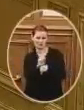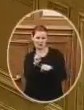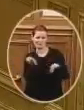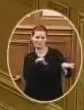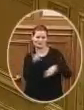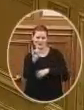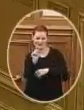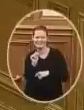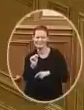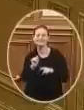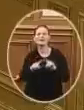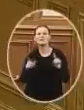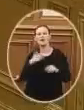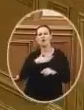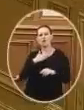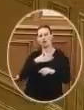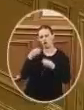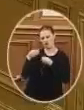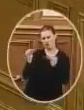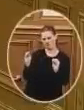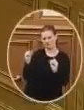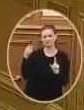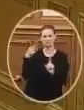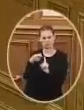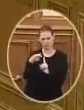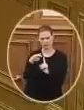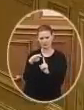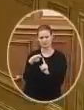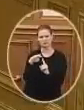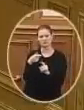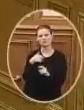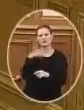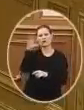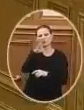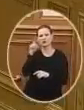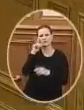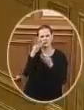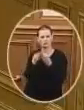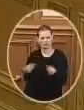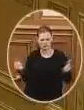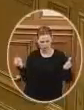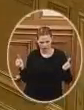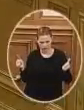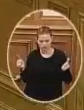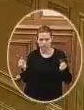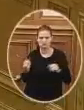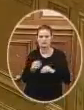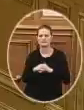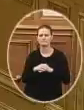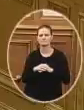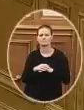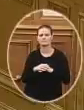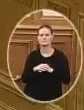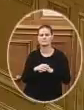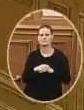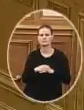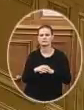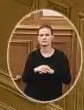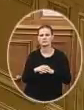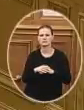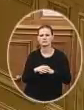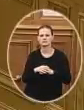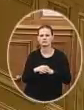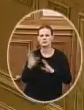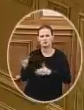our office's point, there in the resolution, one of the things that the council has wisely talked about is